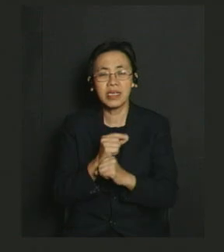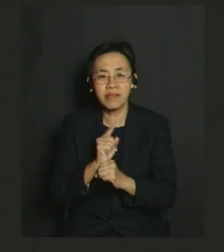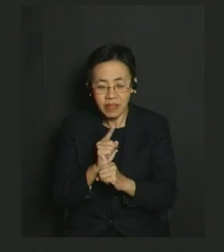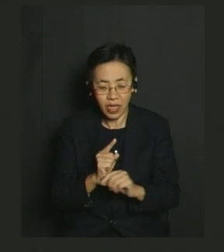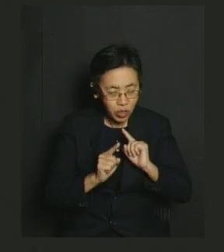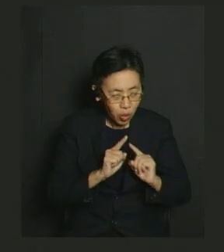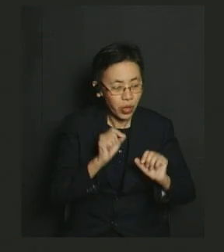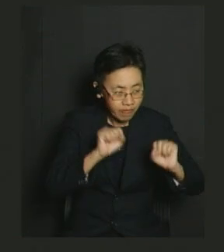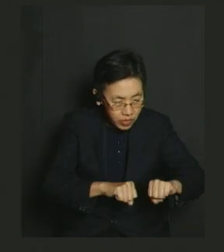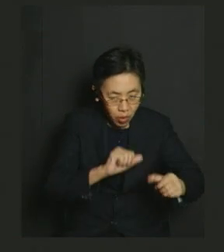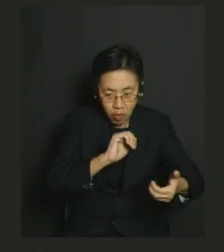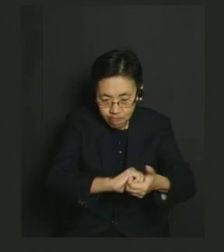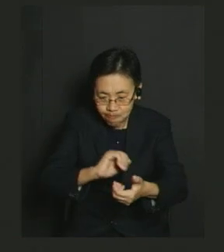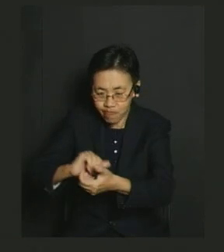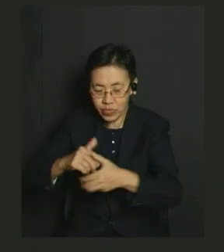to be like